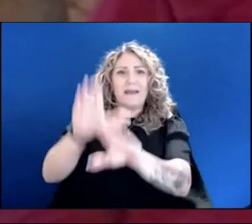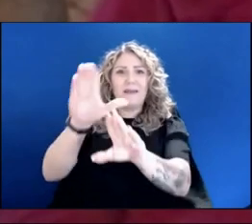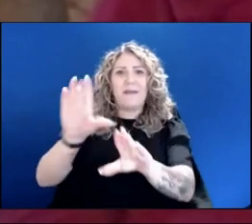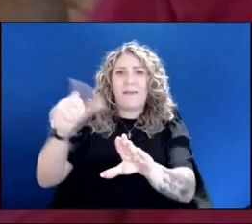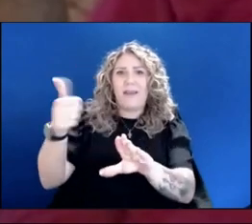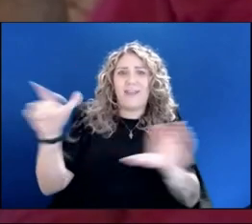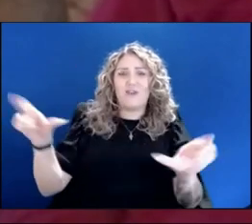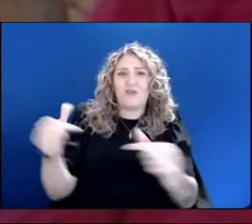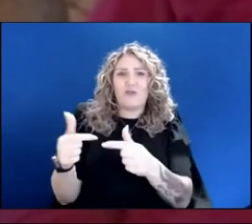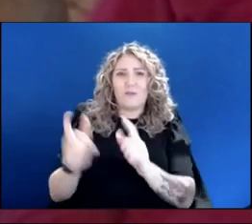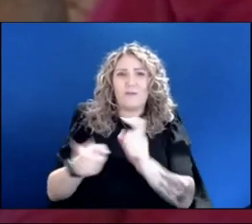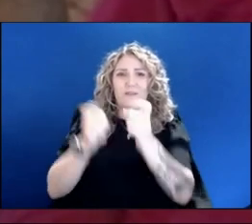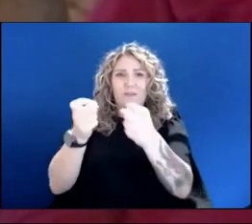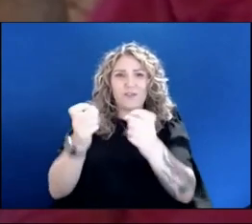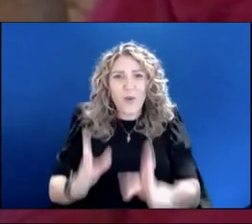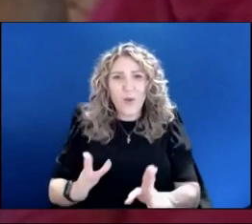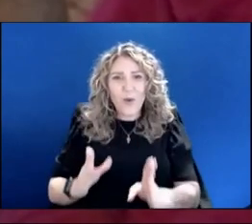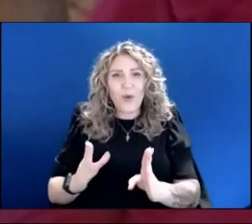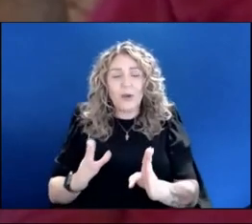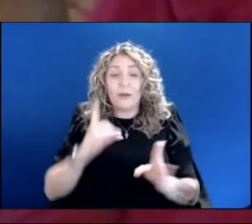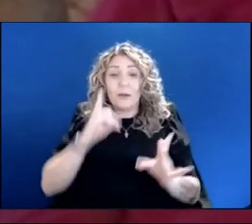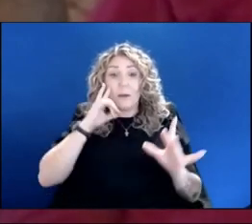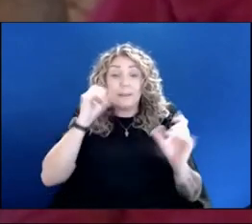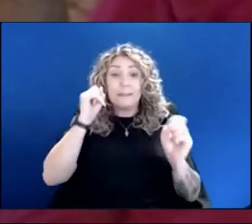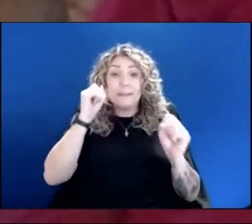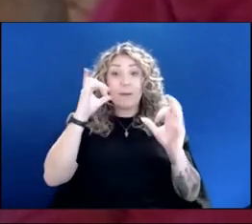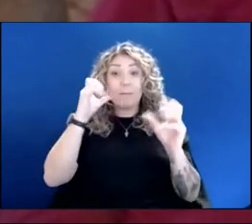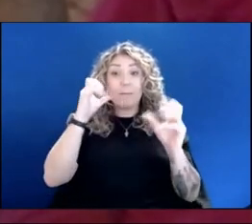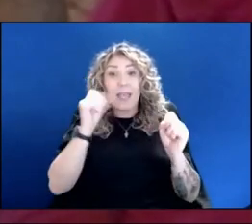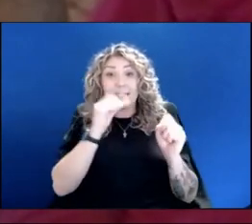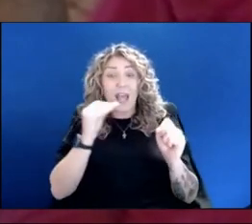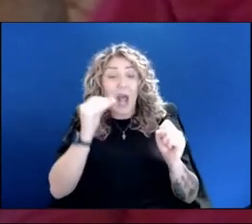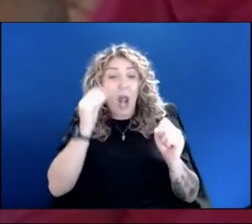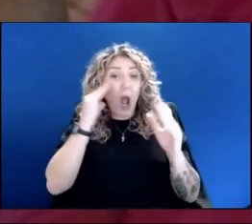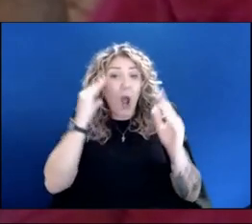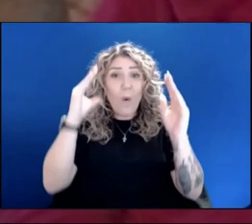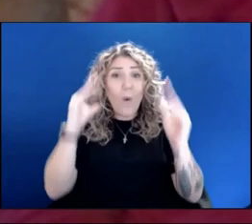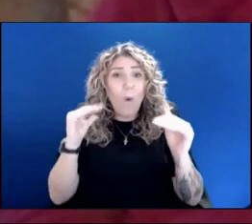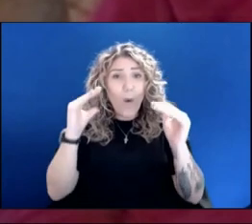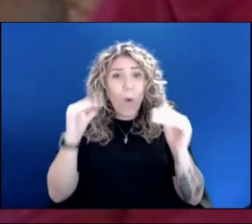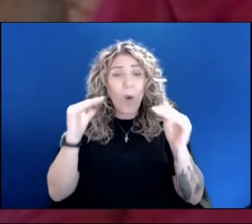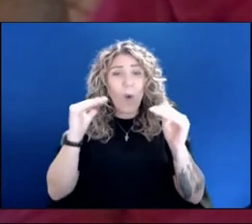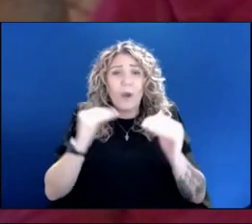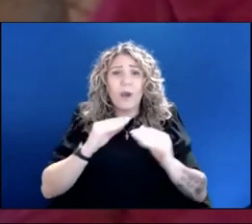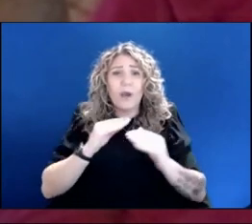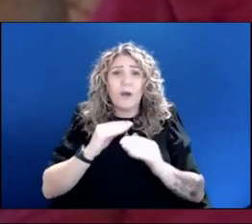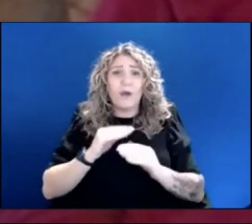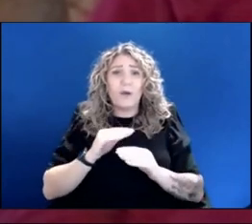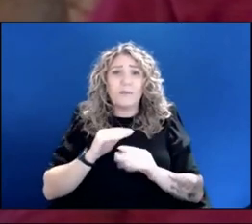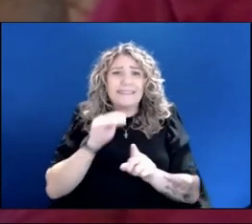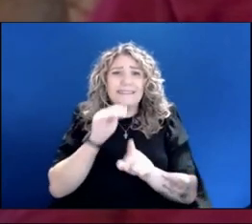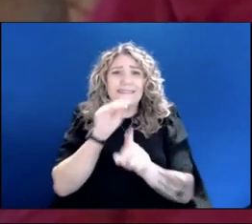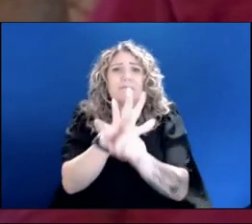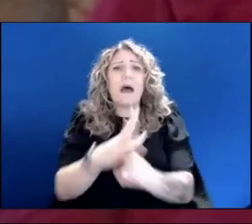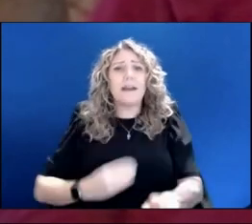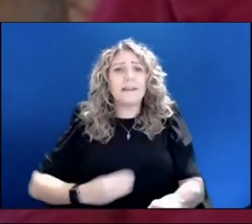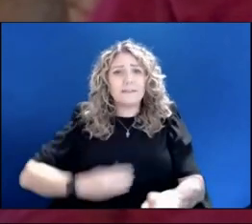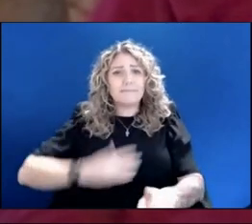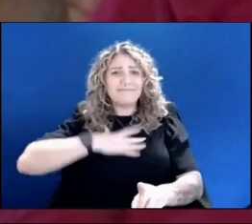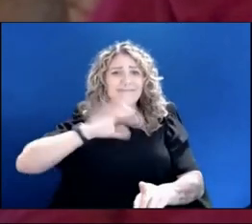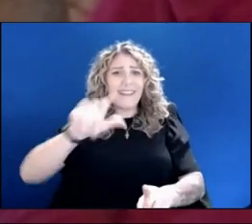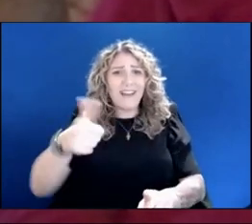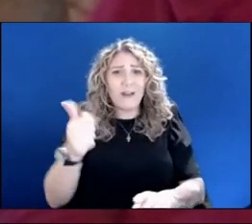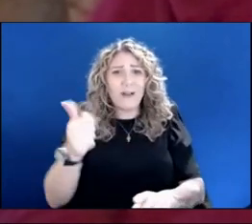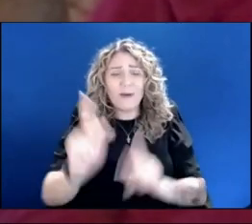donors, I think it's just really amazing. And I really hope it again, inspires a lot of other people. So many questions,